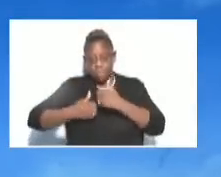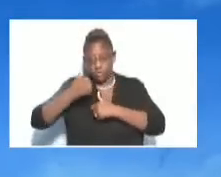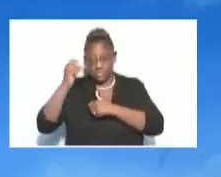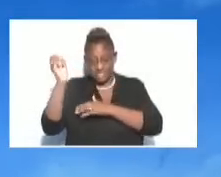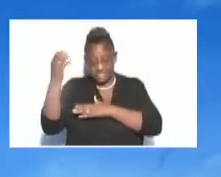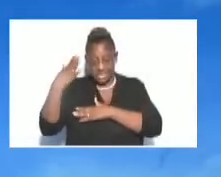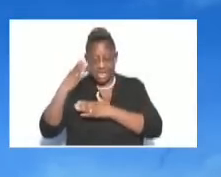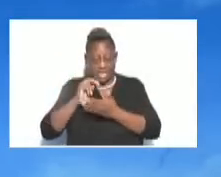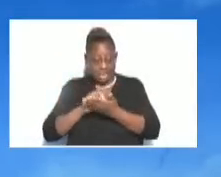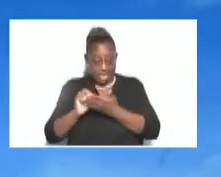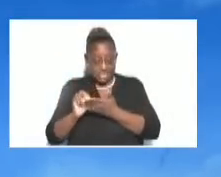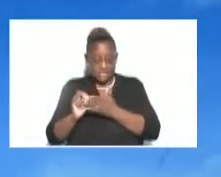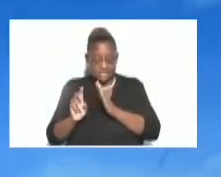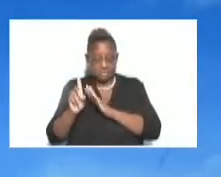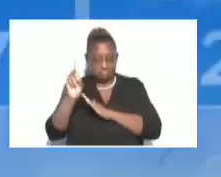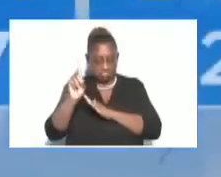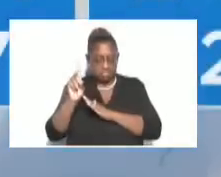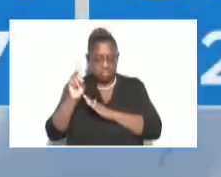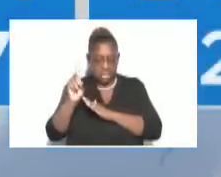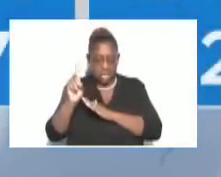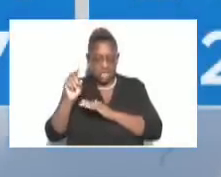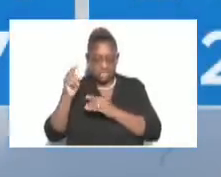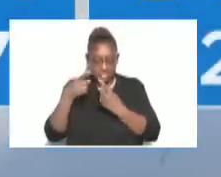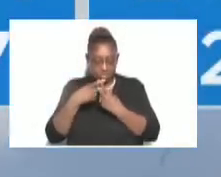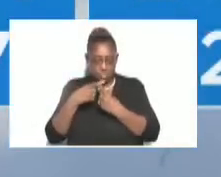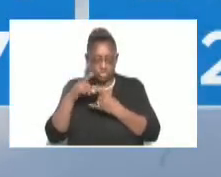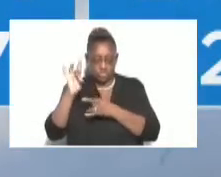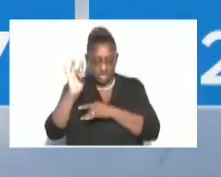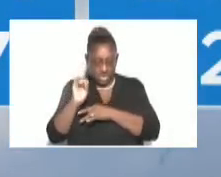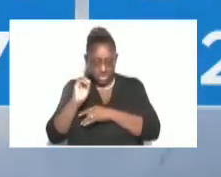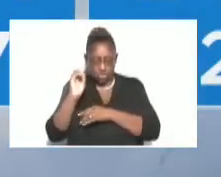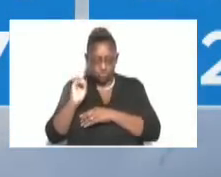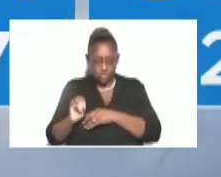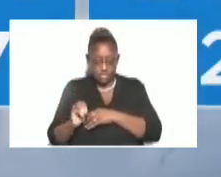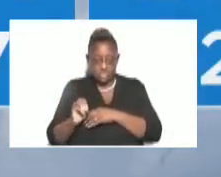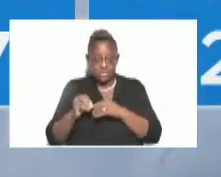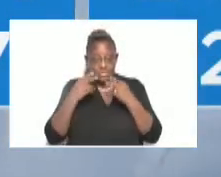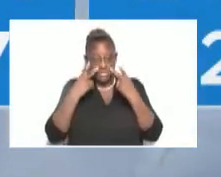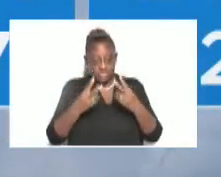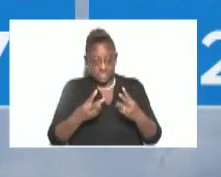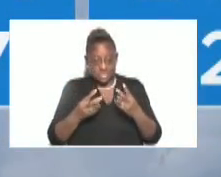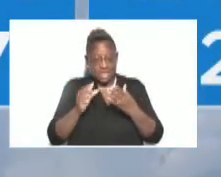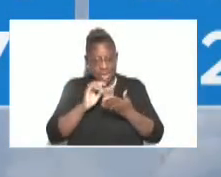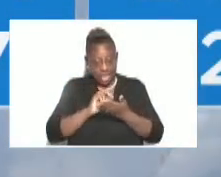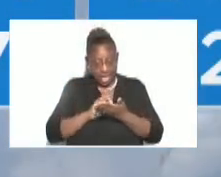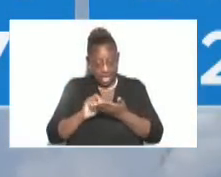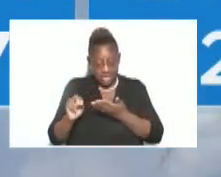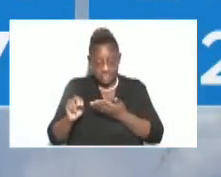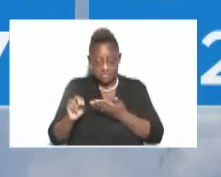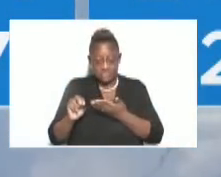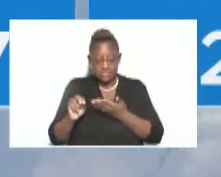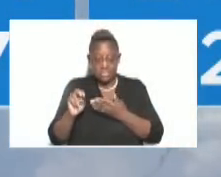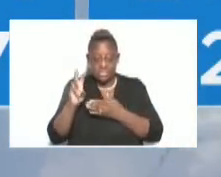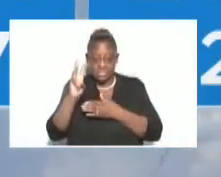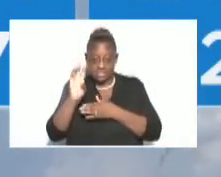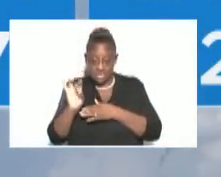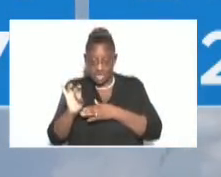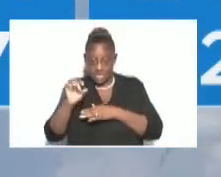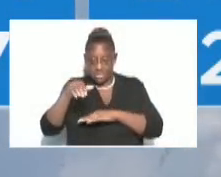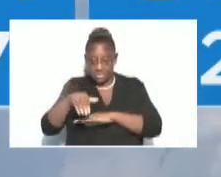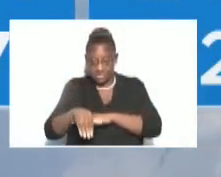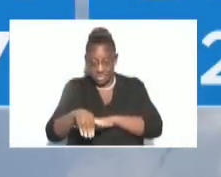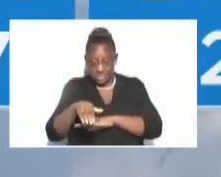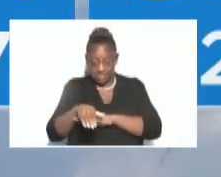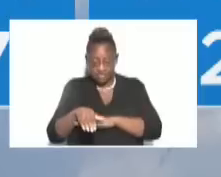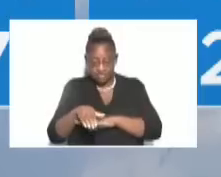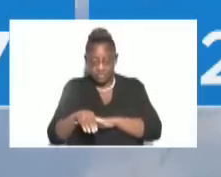and quite nice. High temperature about 80 degrees. Extended weather forecast. It's going to look like this. Pretty nice temperatures, possibly at 68 degrees tomorrow